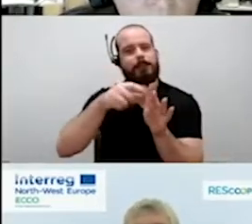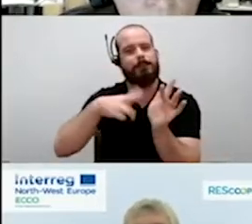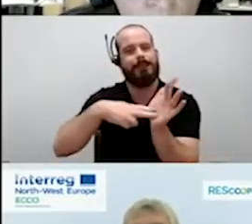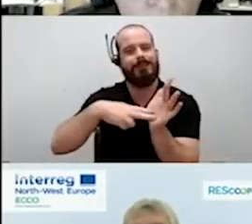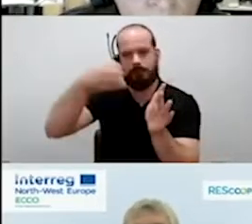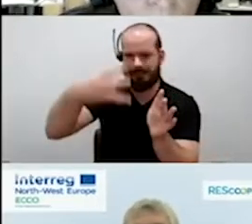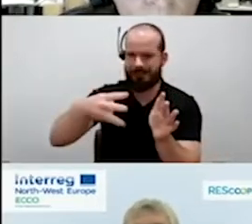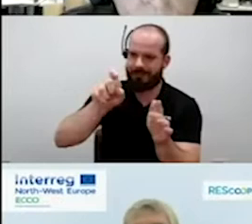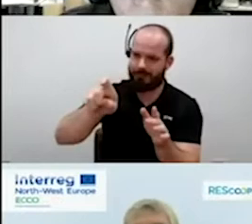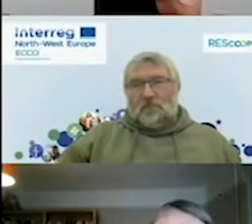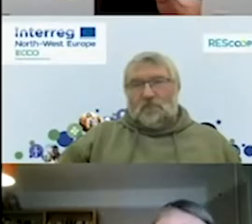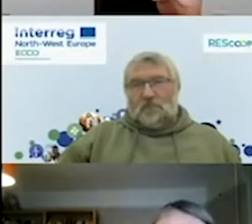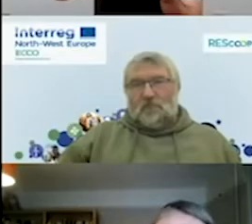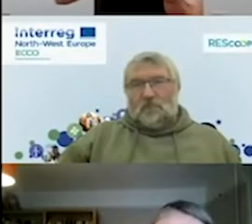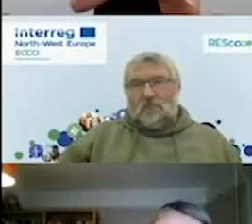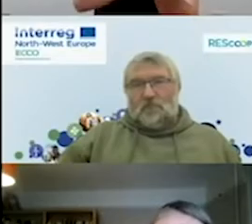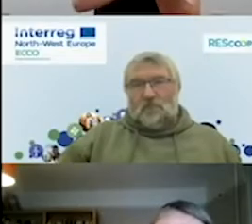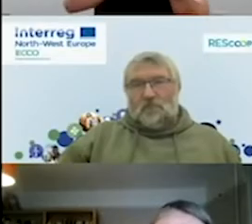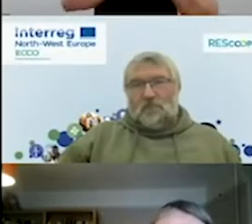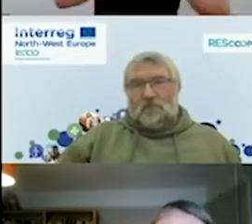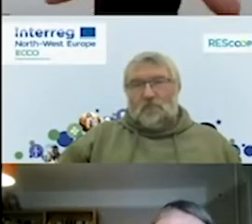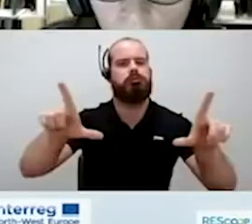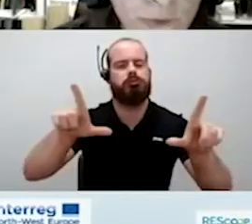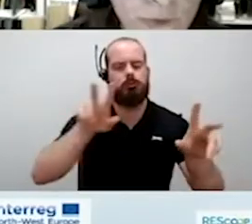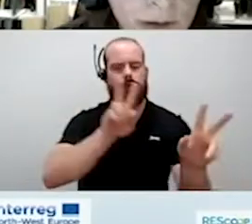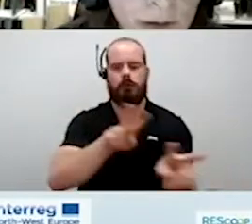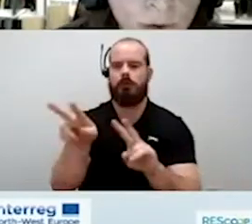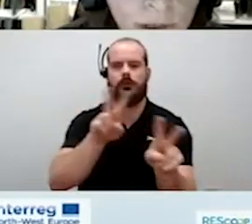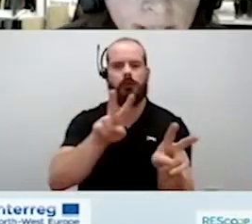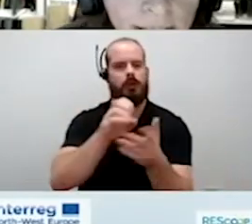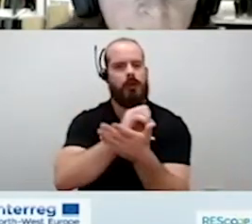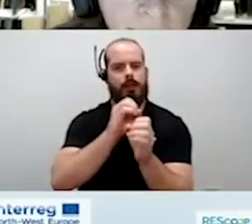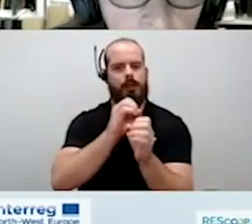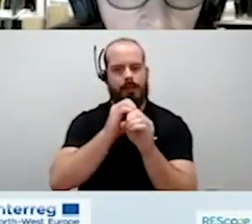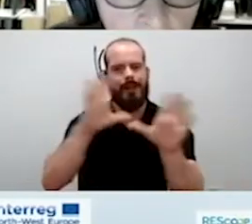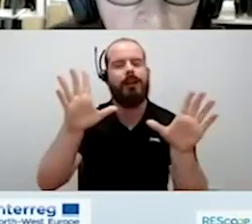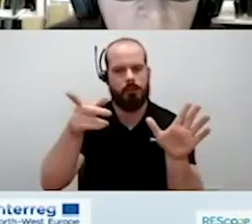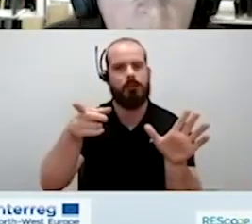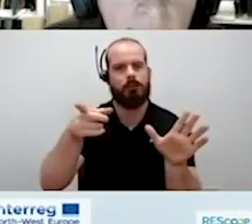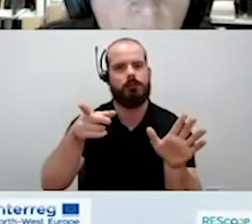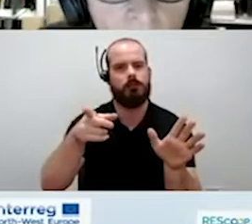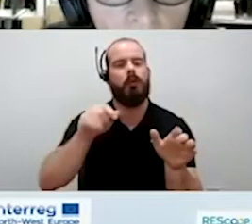picture to your screen to be able to follow them. They'll be alternating in